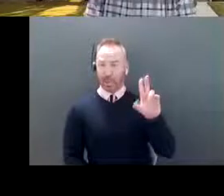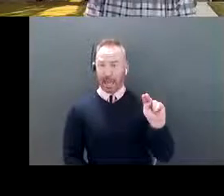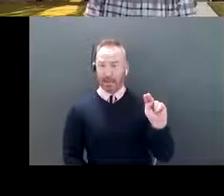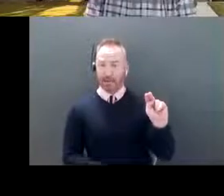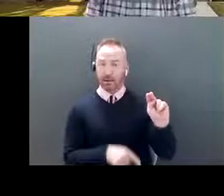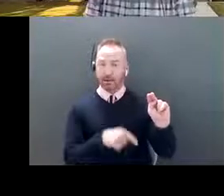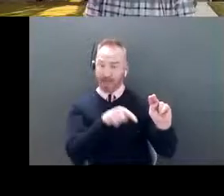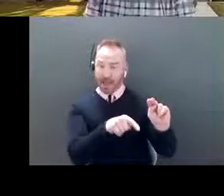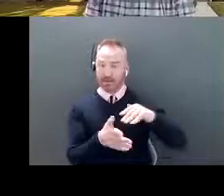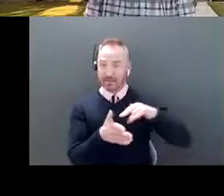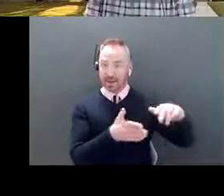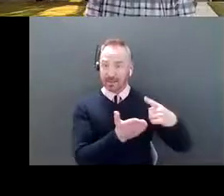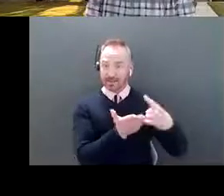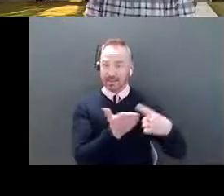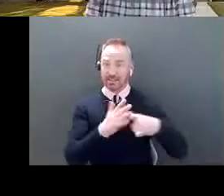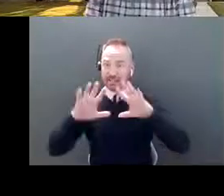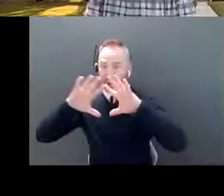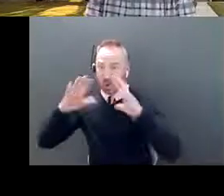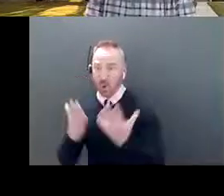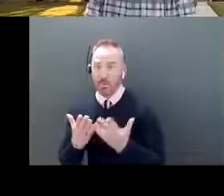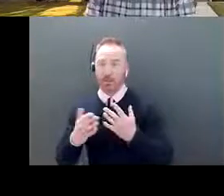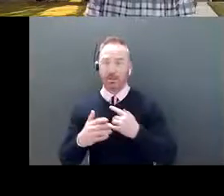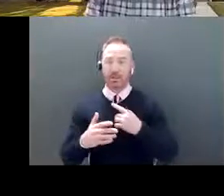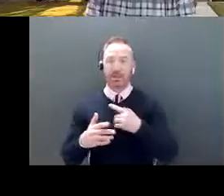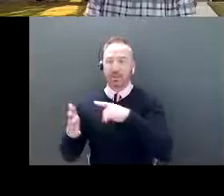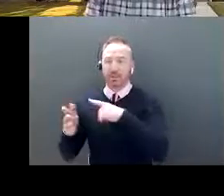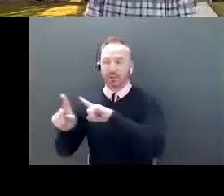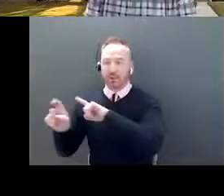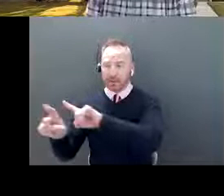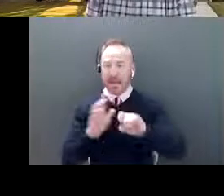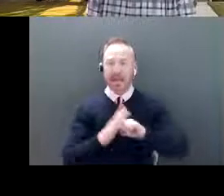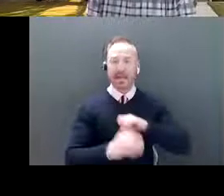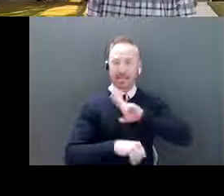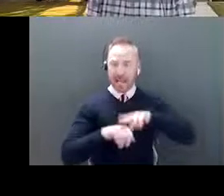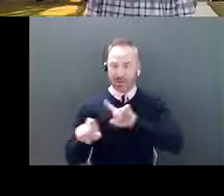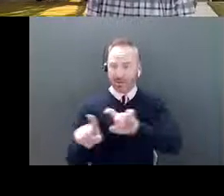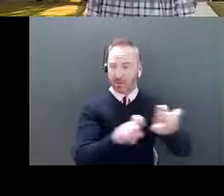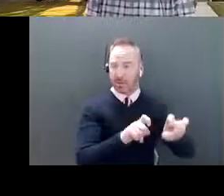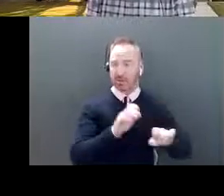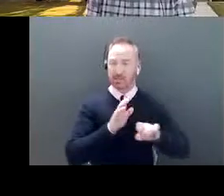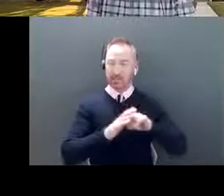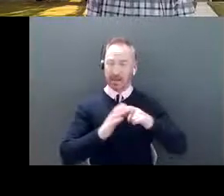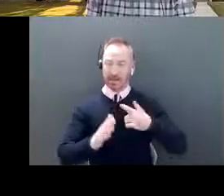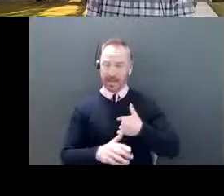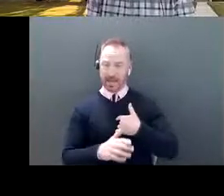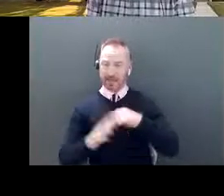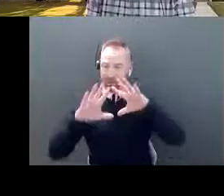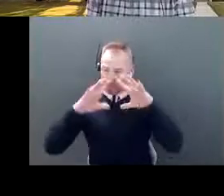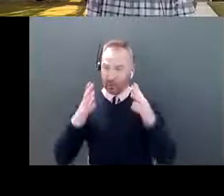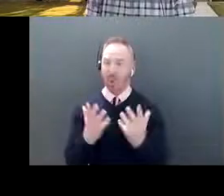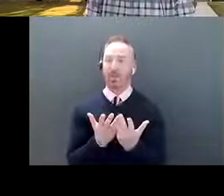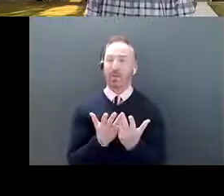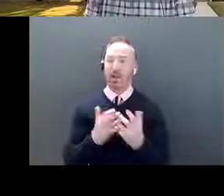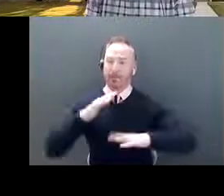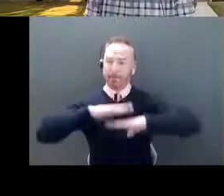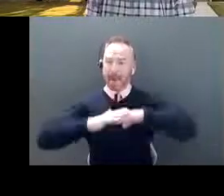a lot about global and national surveys where the cutoff age for looking at domestic violence at a global level was 49. That